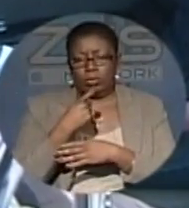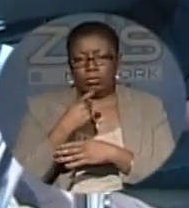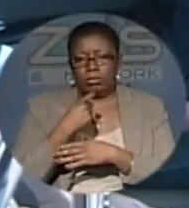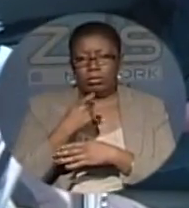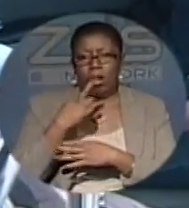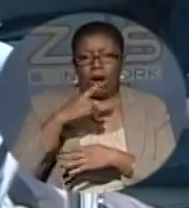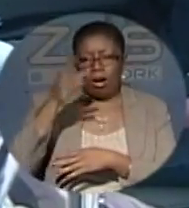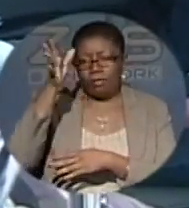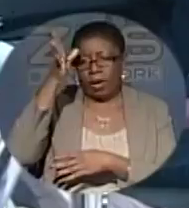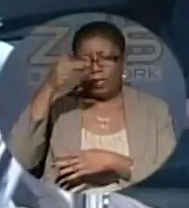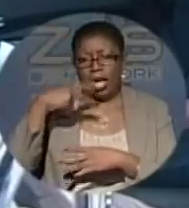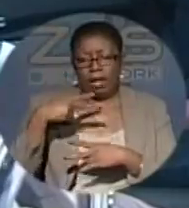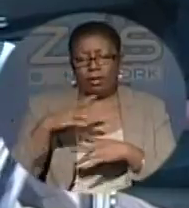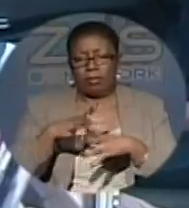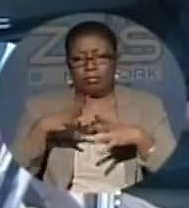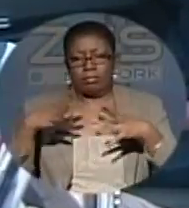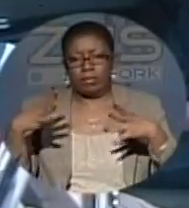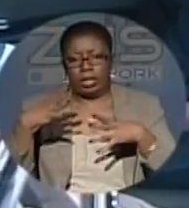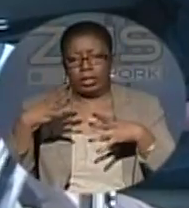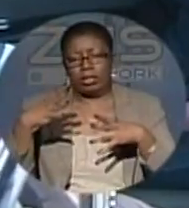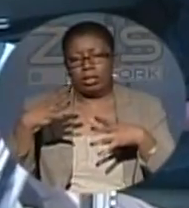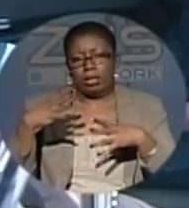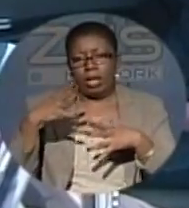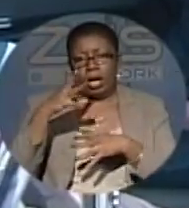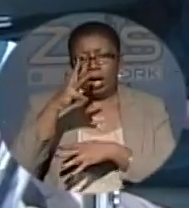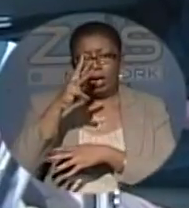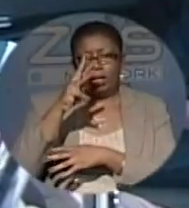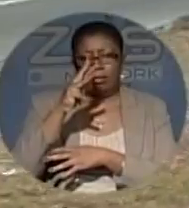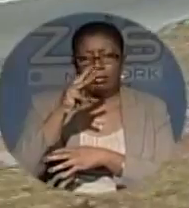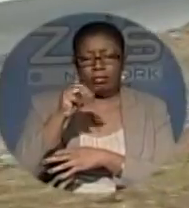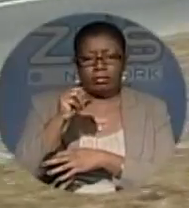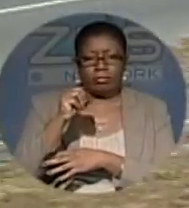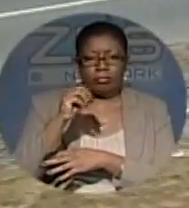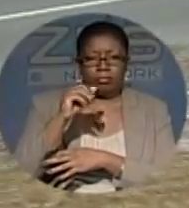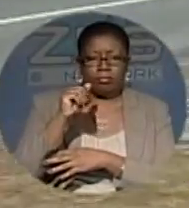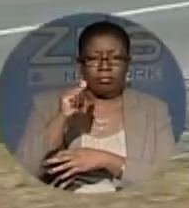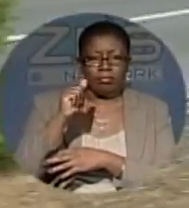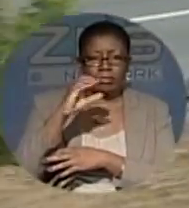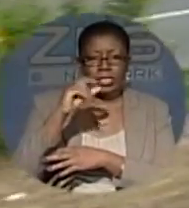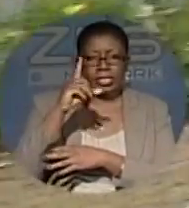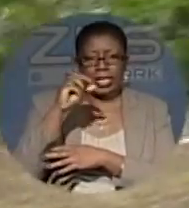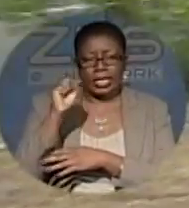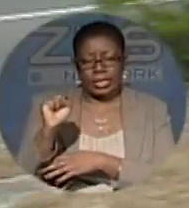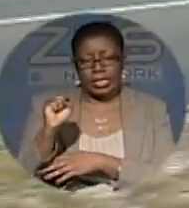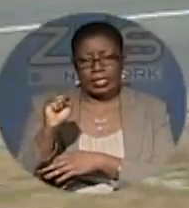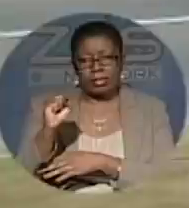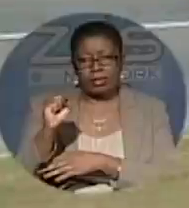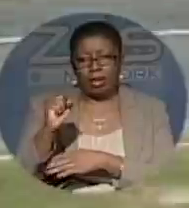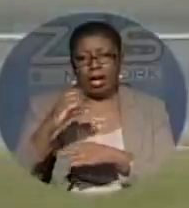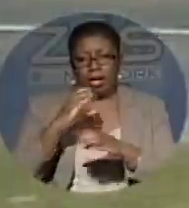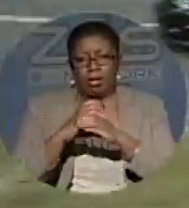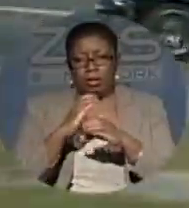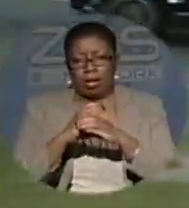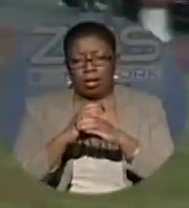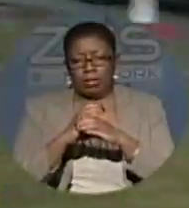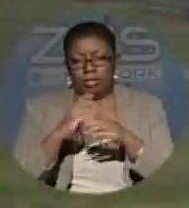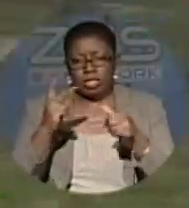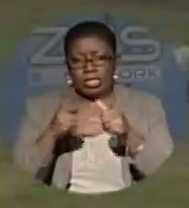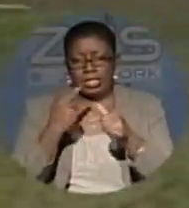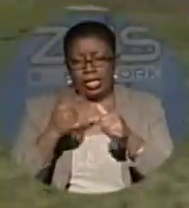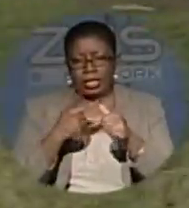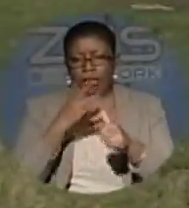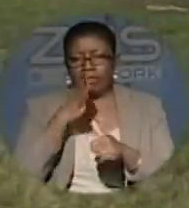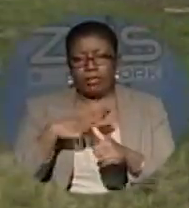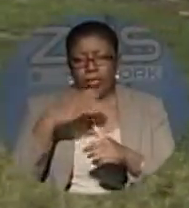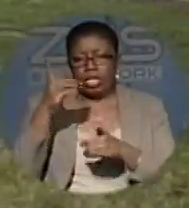has a huge Mercedes collection, but she's here in a Porsche 911. Bahamian resident Pippa Vaslov, the second female driver,